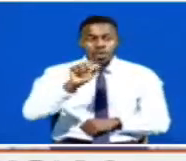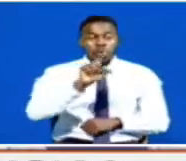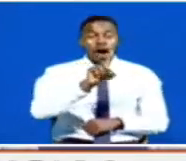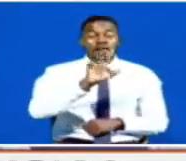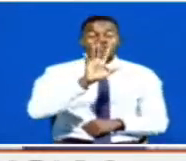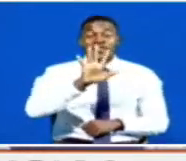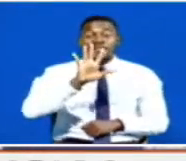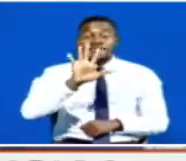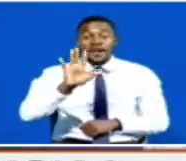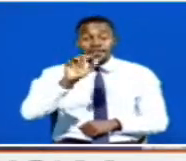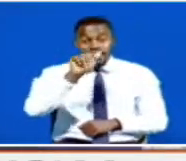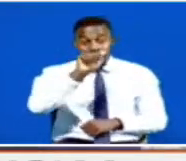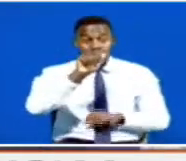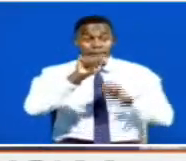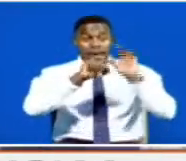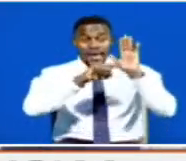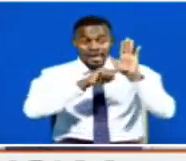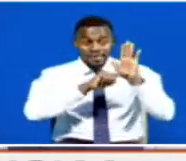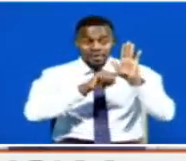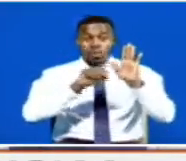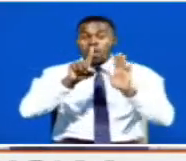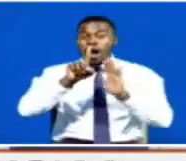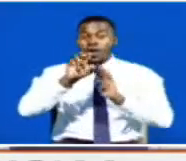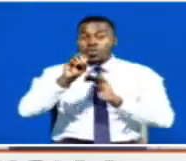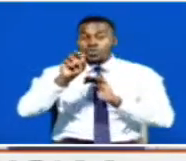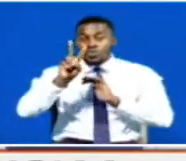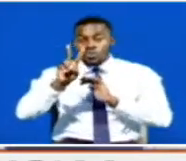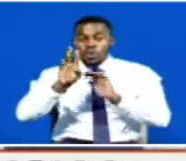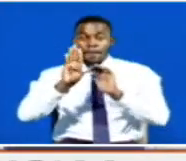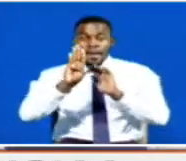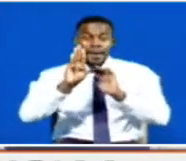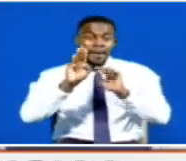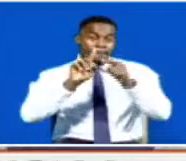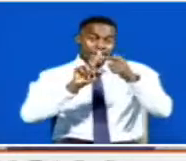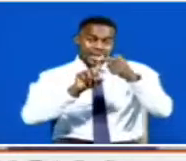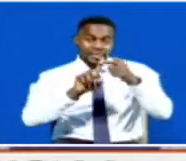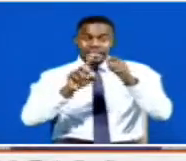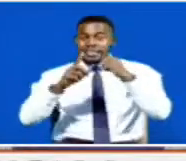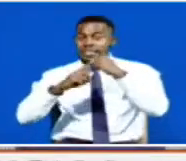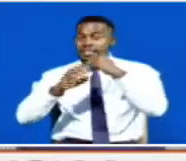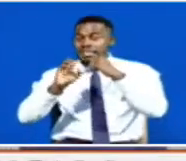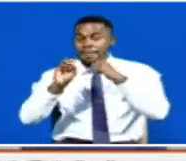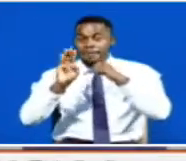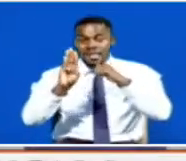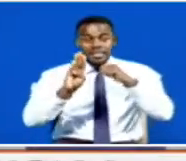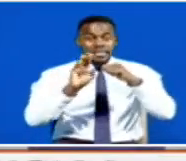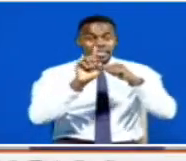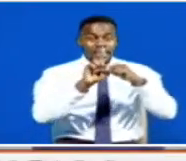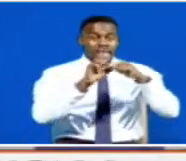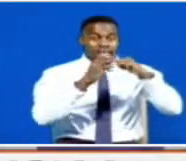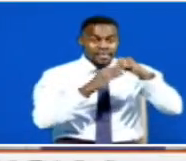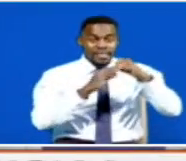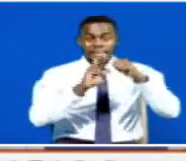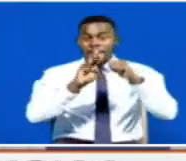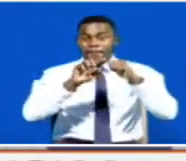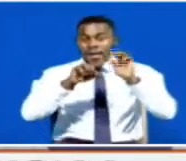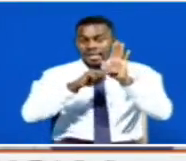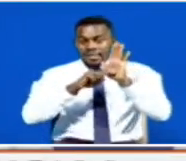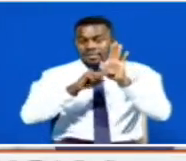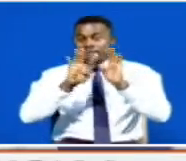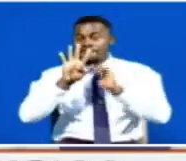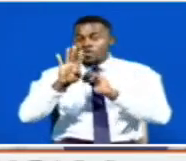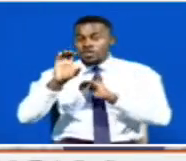155 A minus, 102 B plus, 60 B's, 18 B minus and 4 C